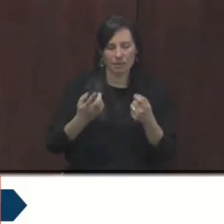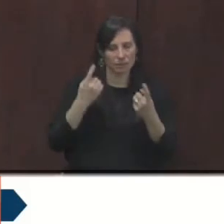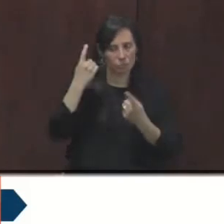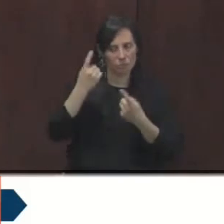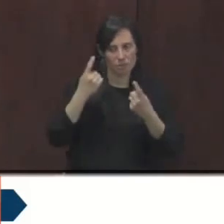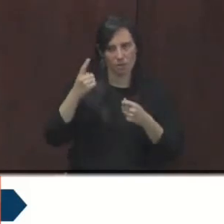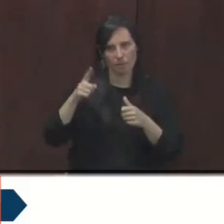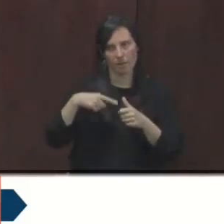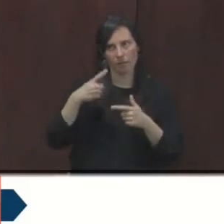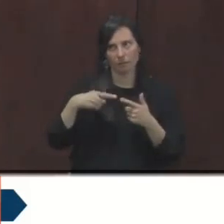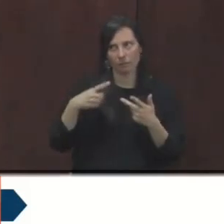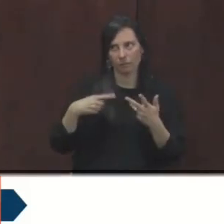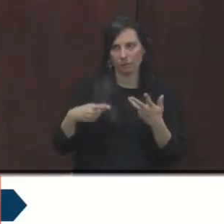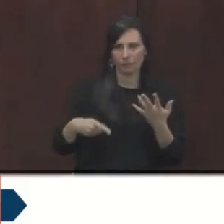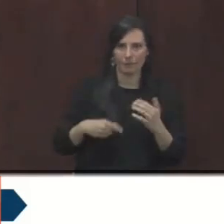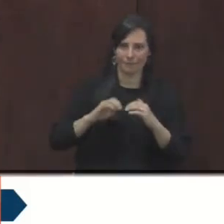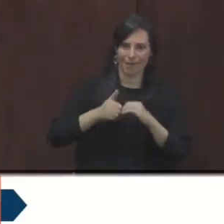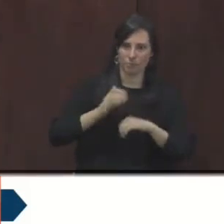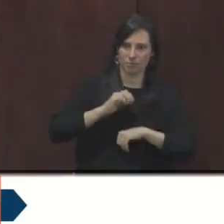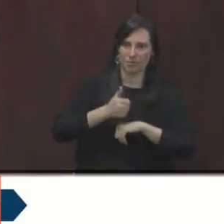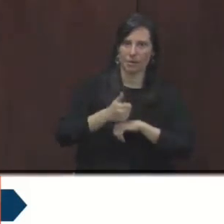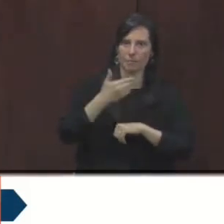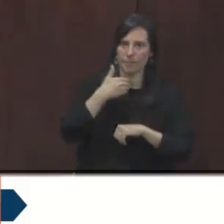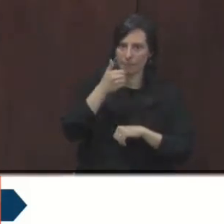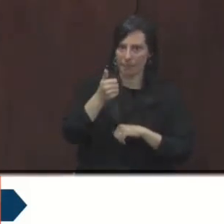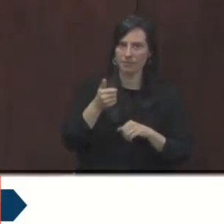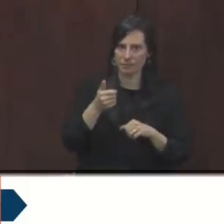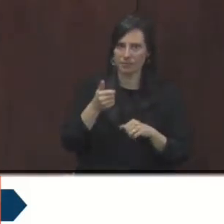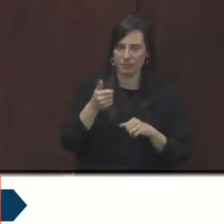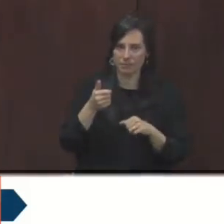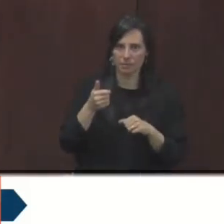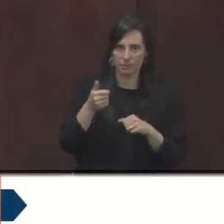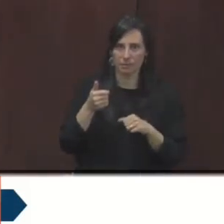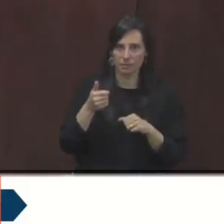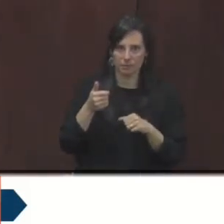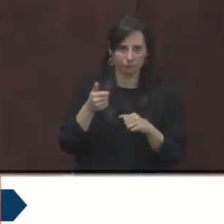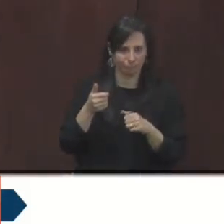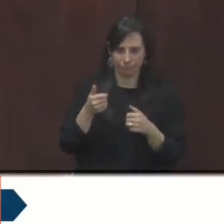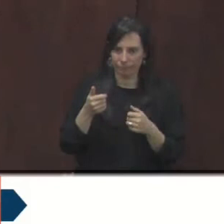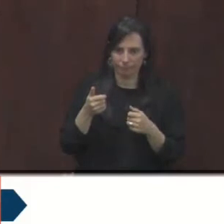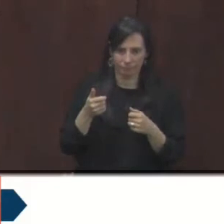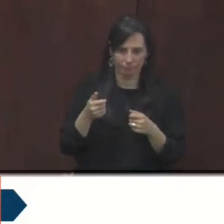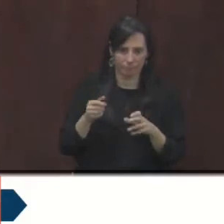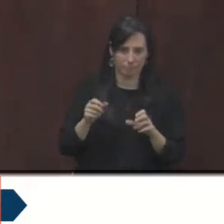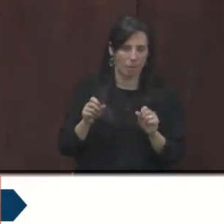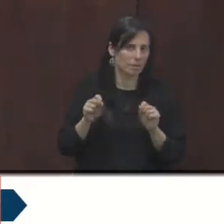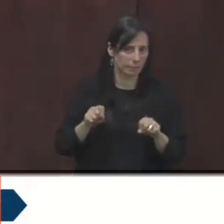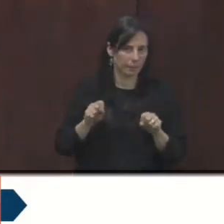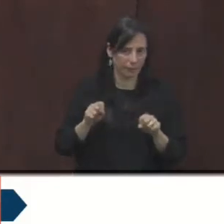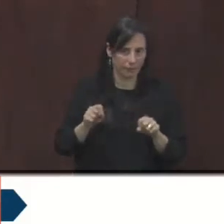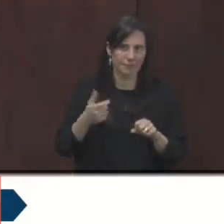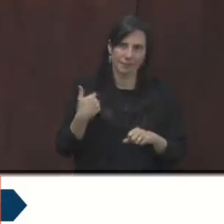thinking through, and as we get to those bigger phases, engaging not only our internal